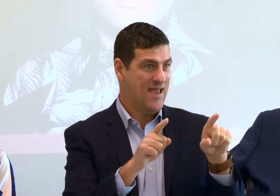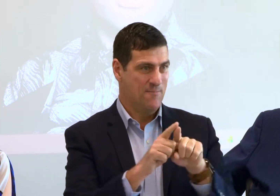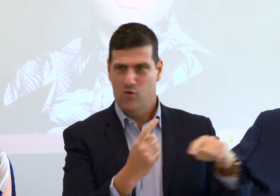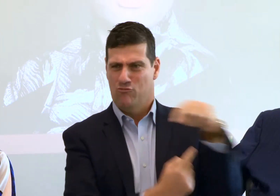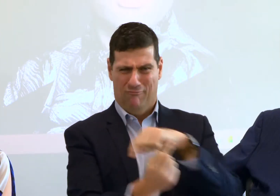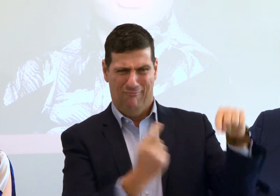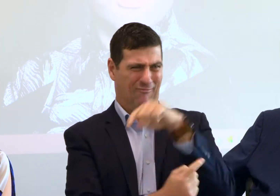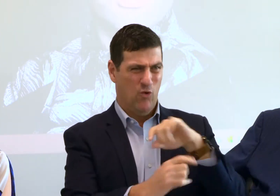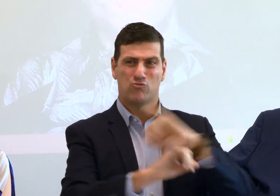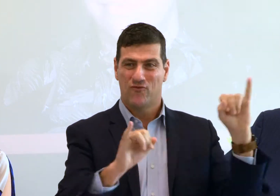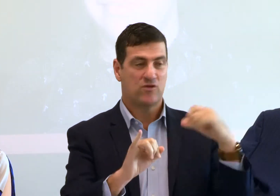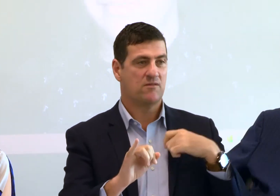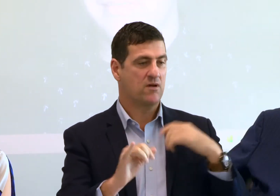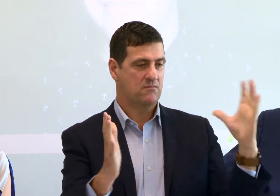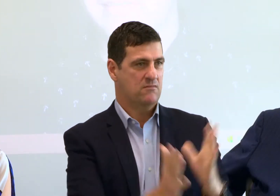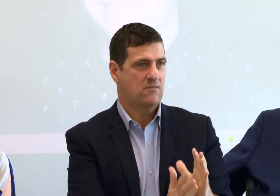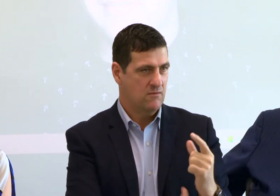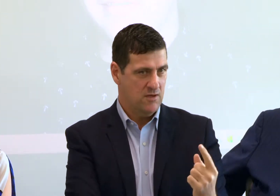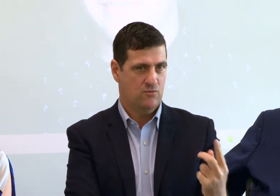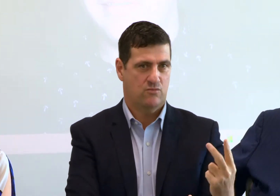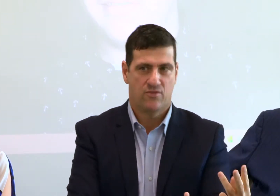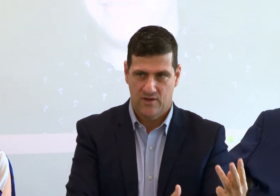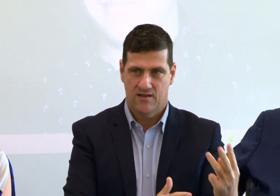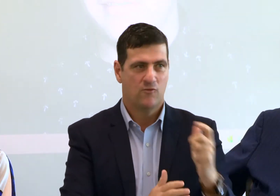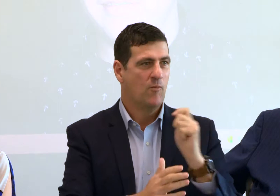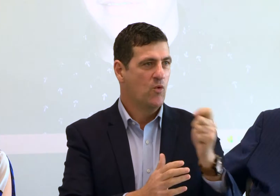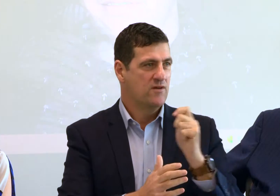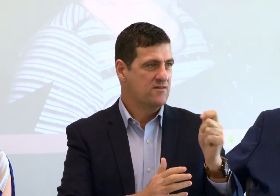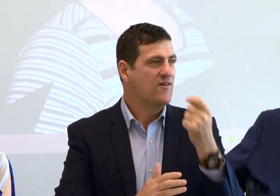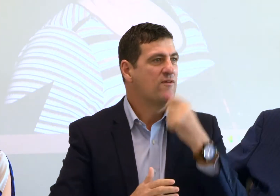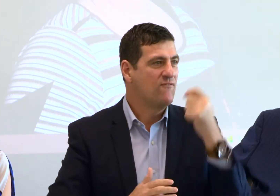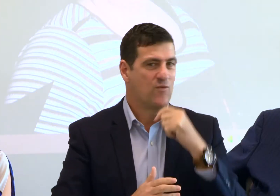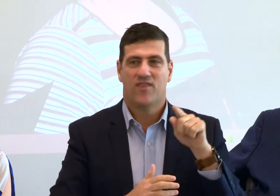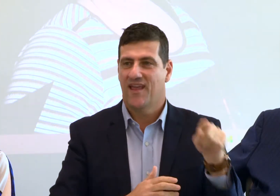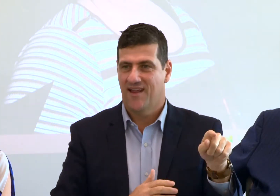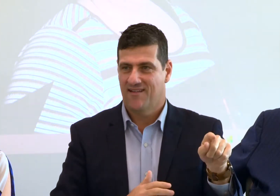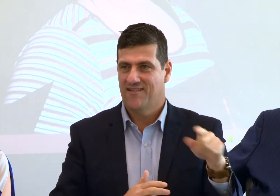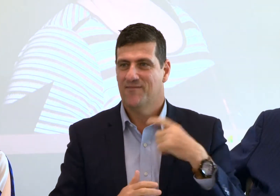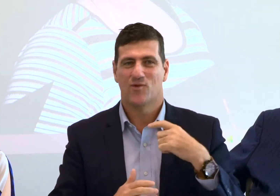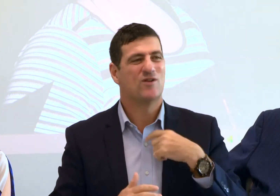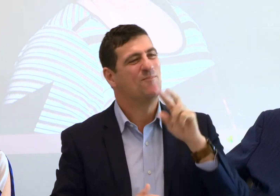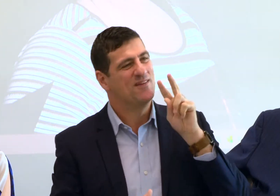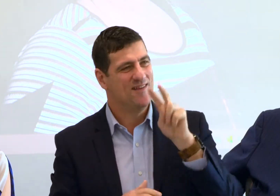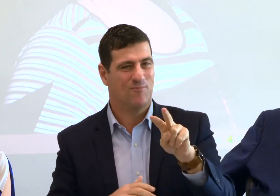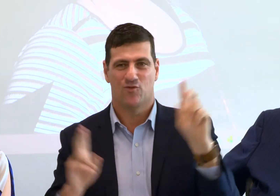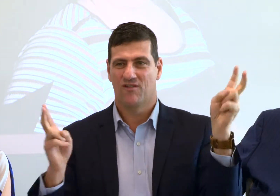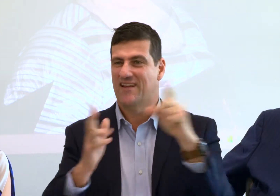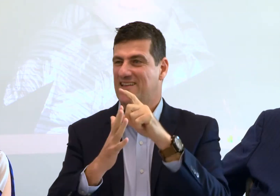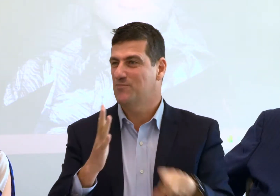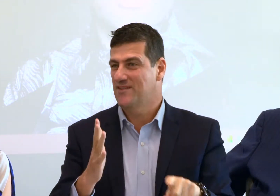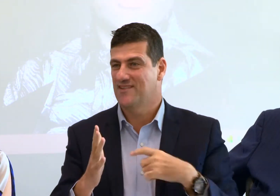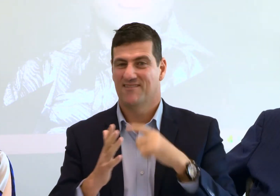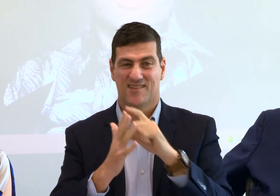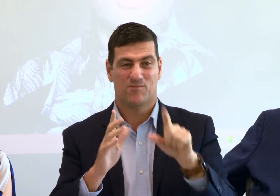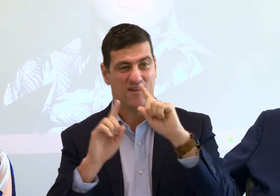came to the Paralympics, a lot of controversy was happening, but there was only 2 or 3 reports of that. So it was